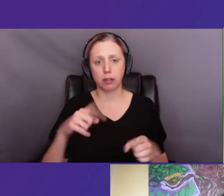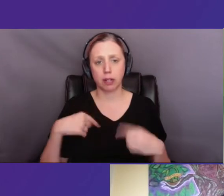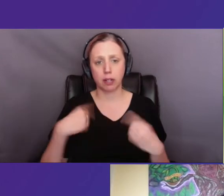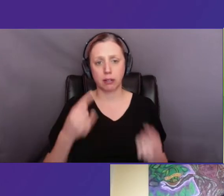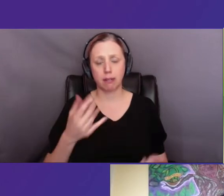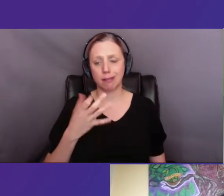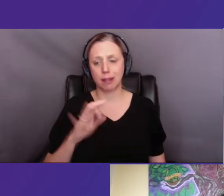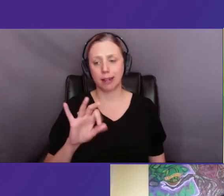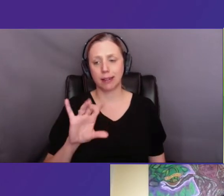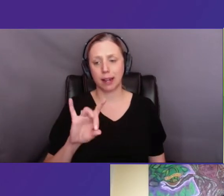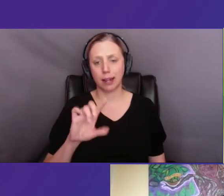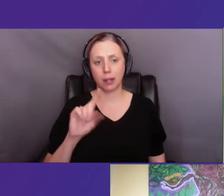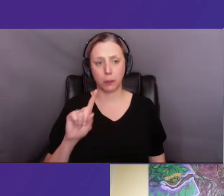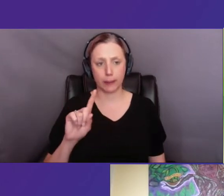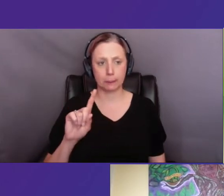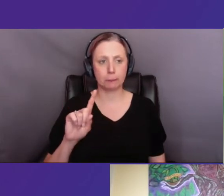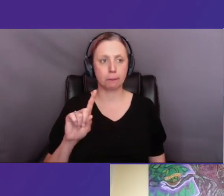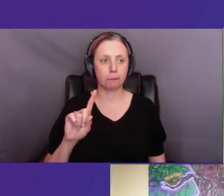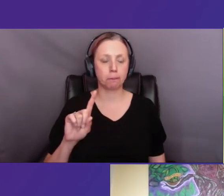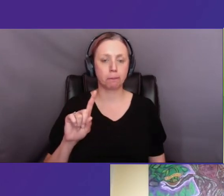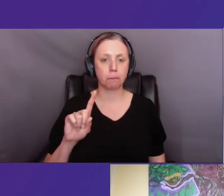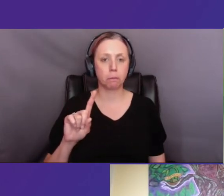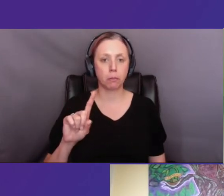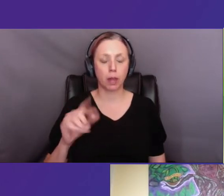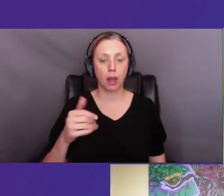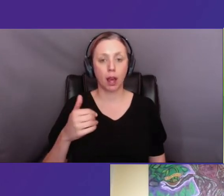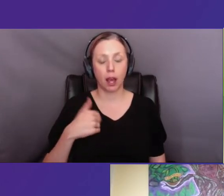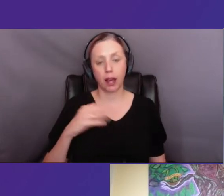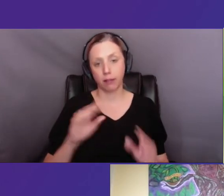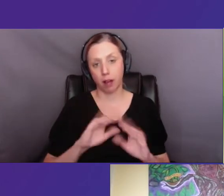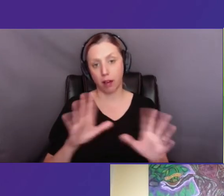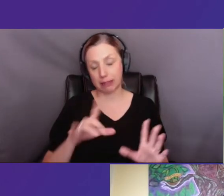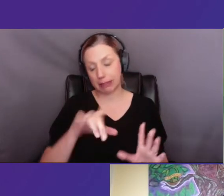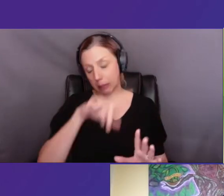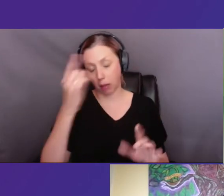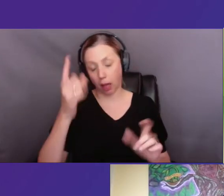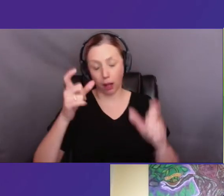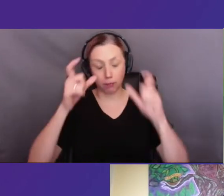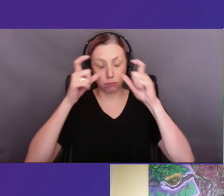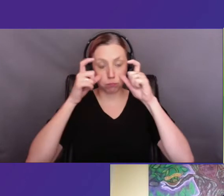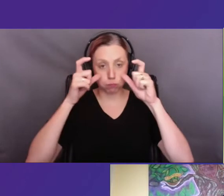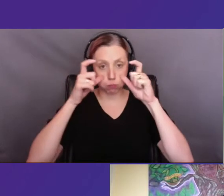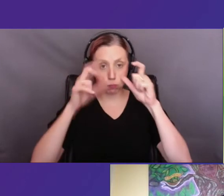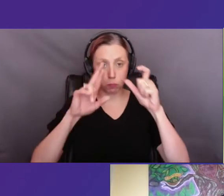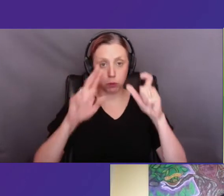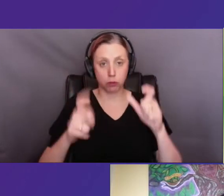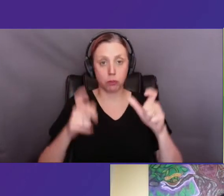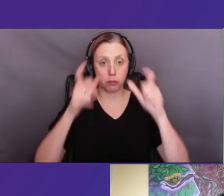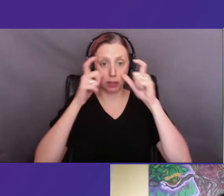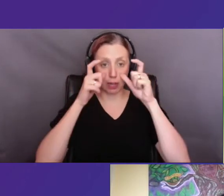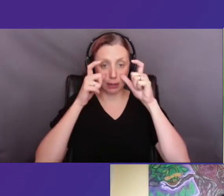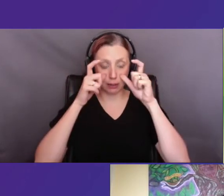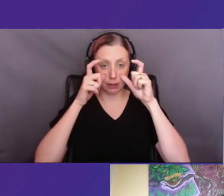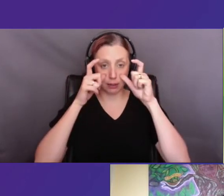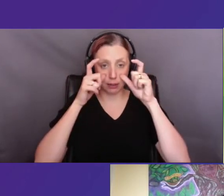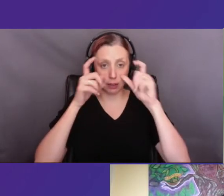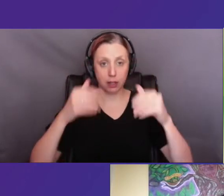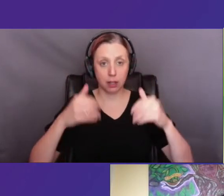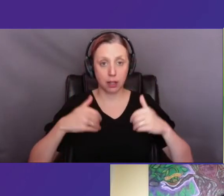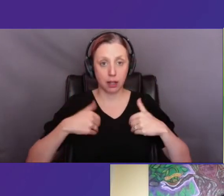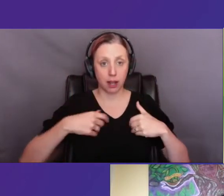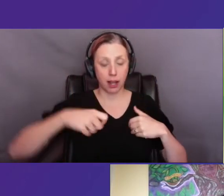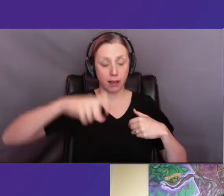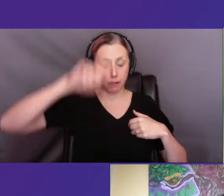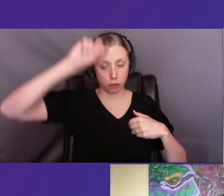1981. I wear, obviously, black-rimmed prescription glasses. I have a shaven